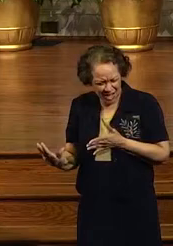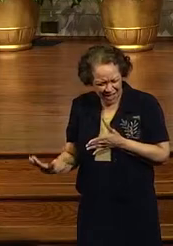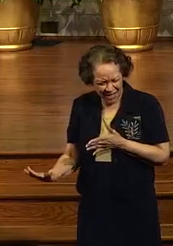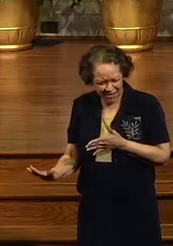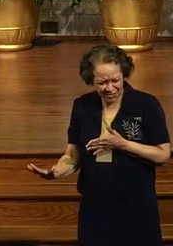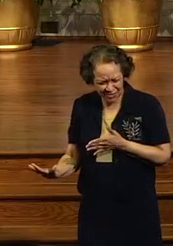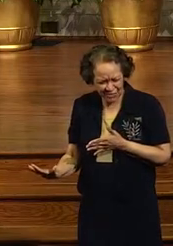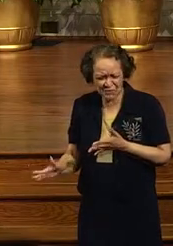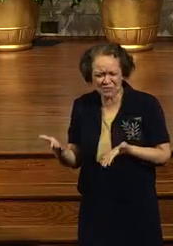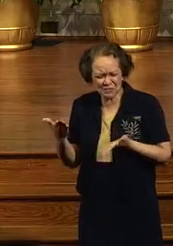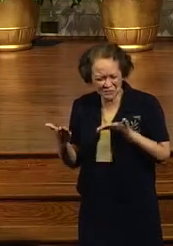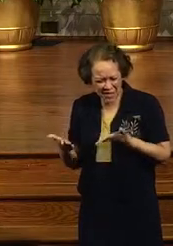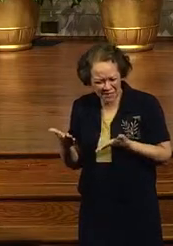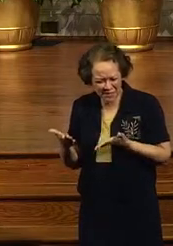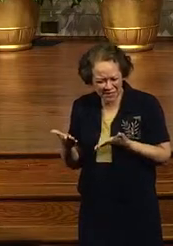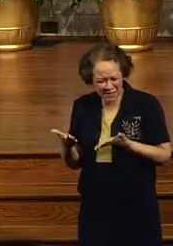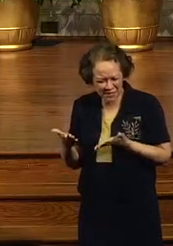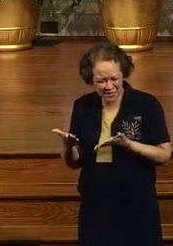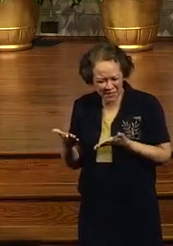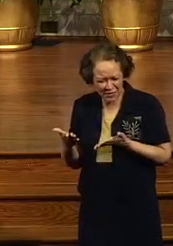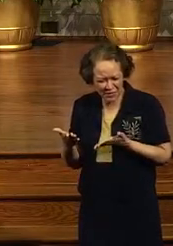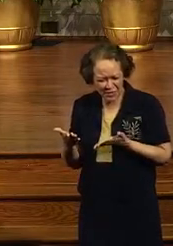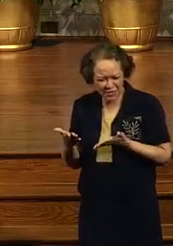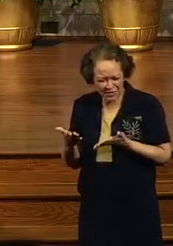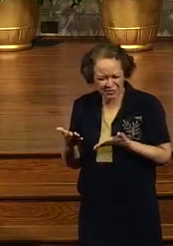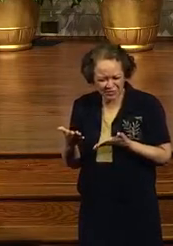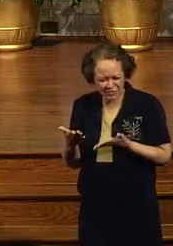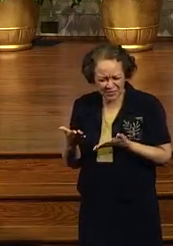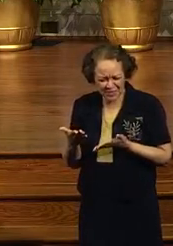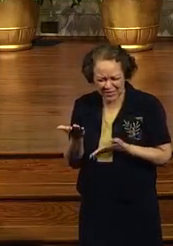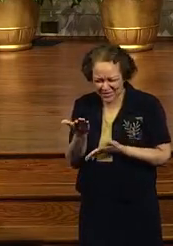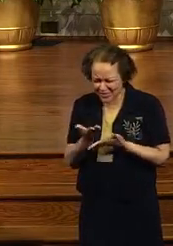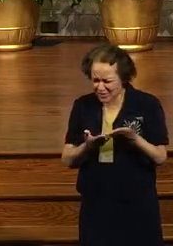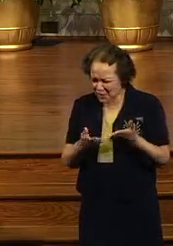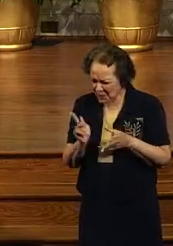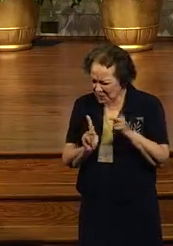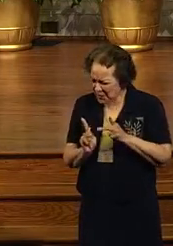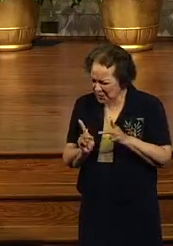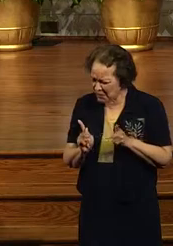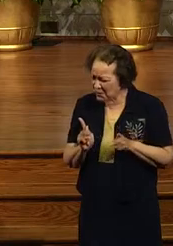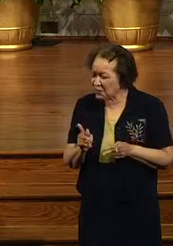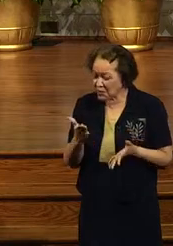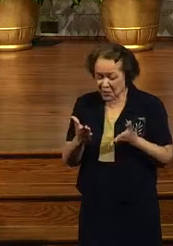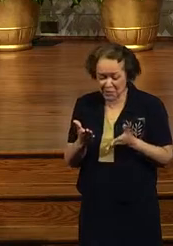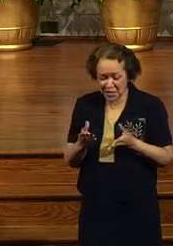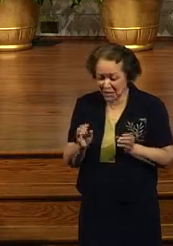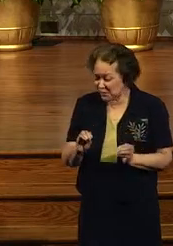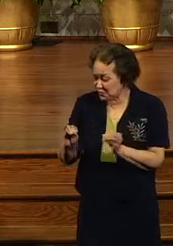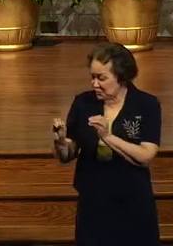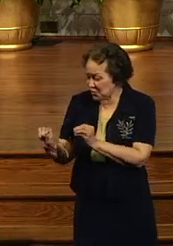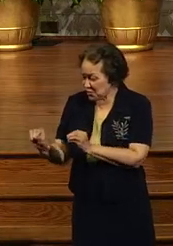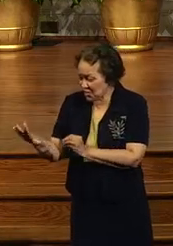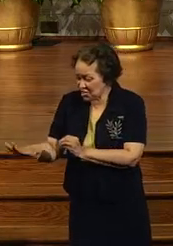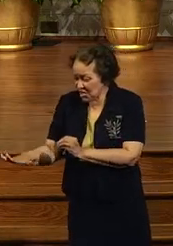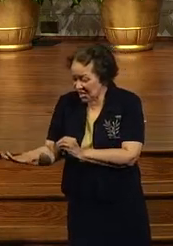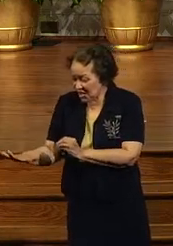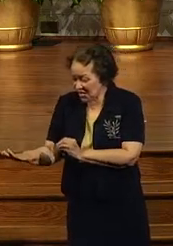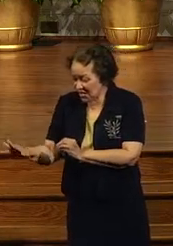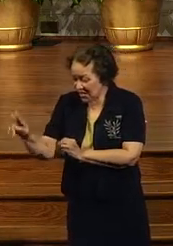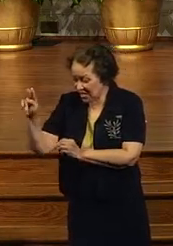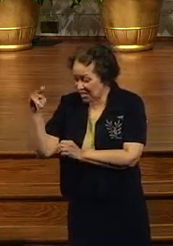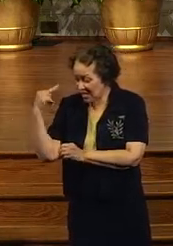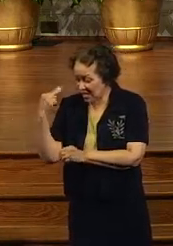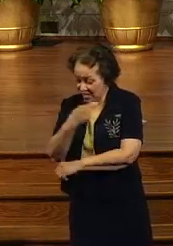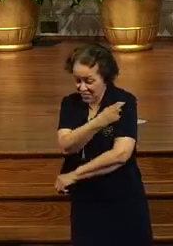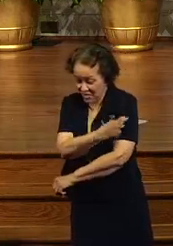on the son of her womb. Yes, some mothers may drop their child off at Grady Hospital, abandon them, but God say,